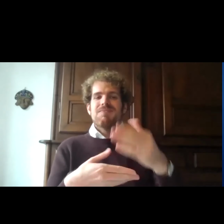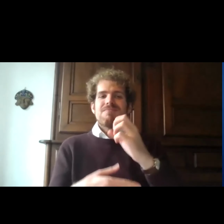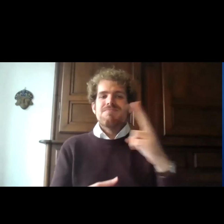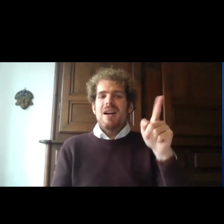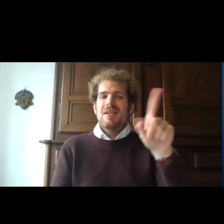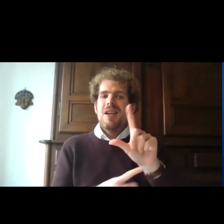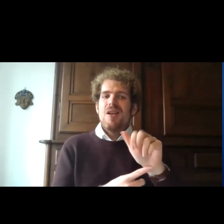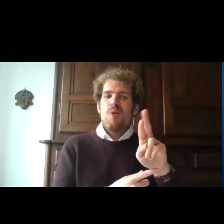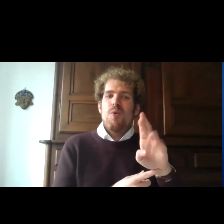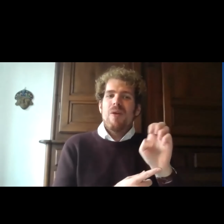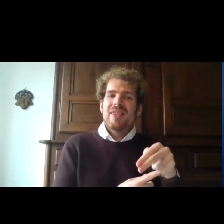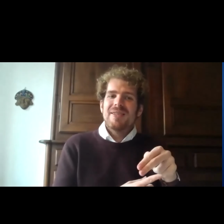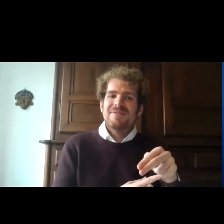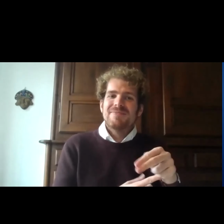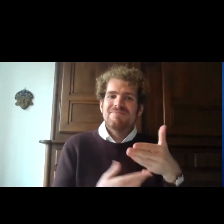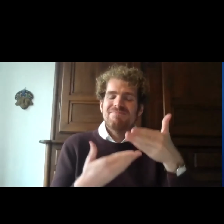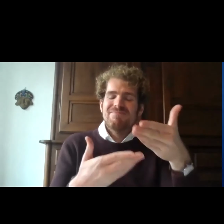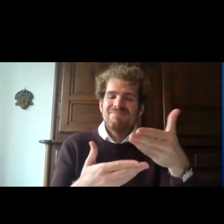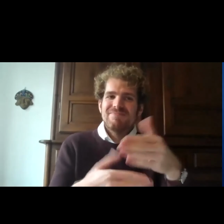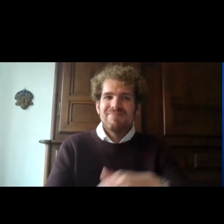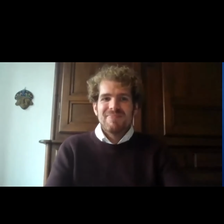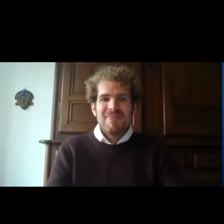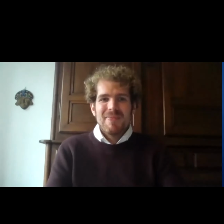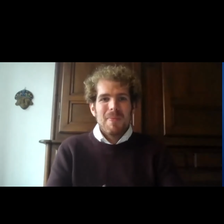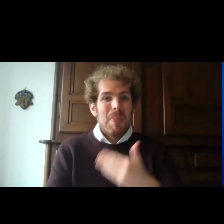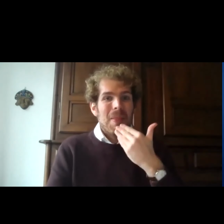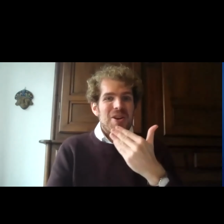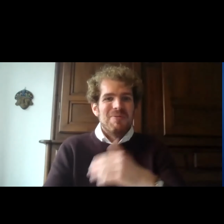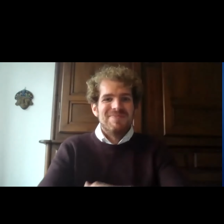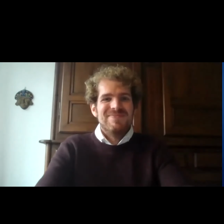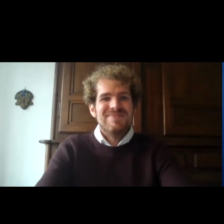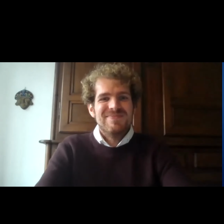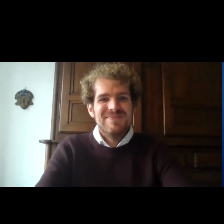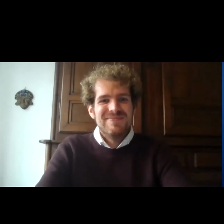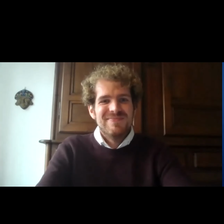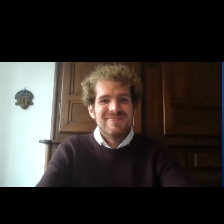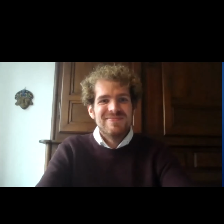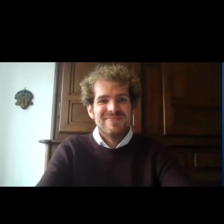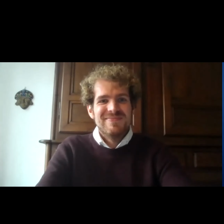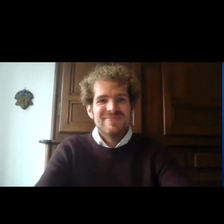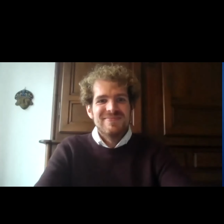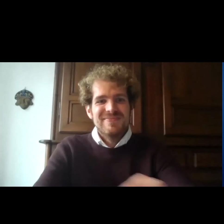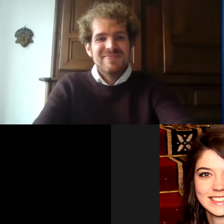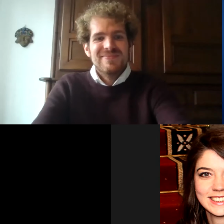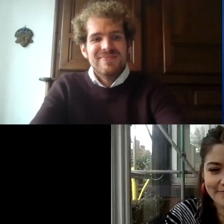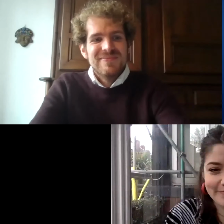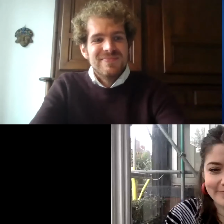all for listening to me today. And again, Lauren, thank you so much for having me here.